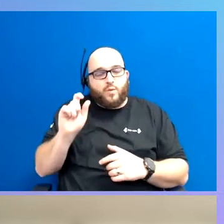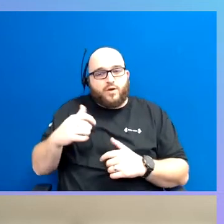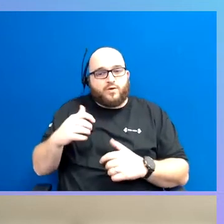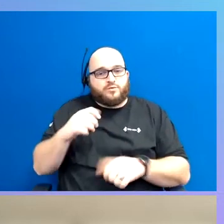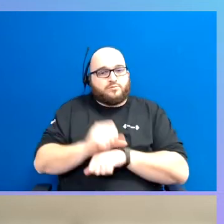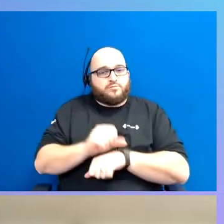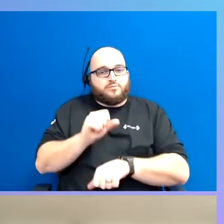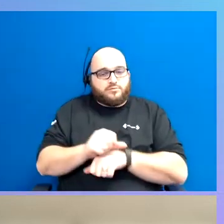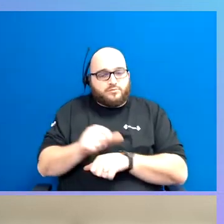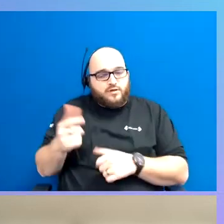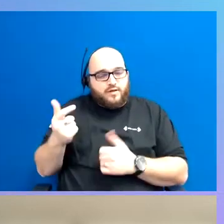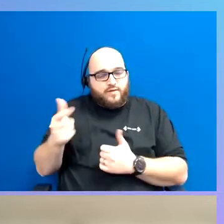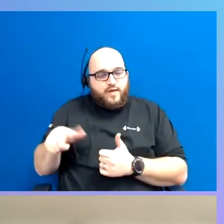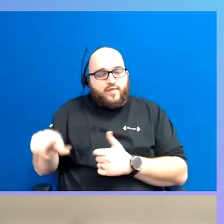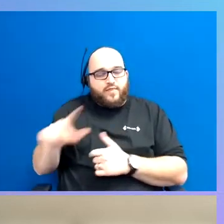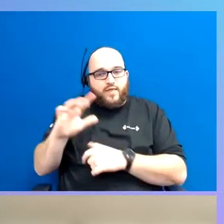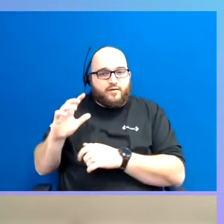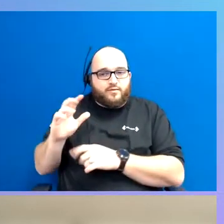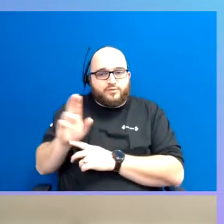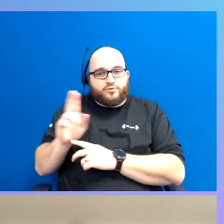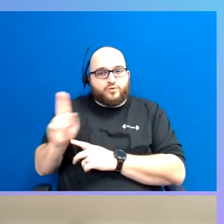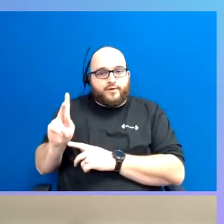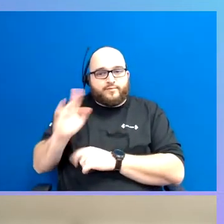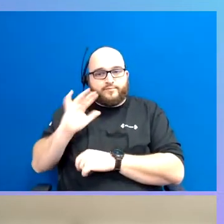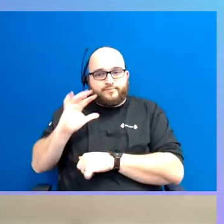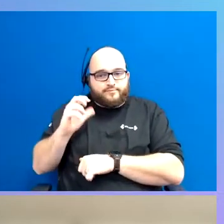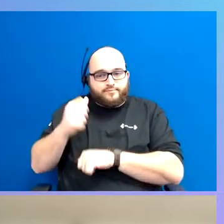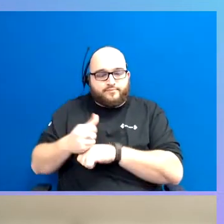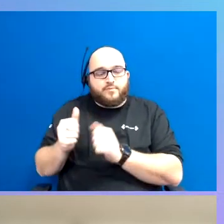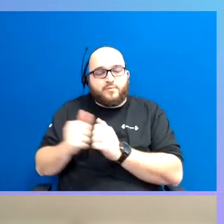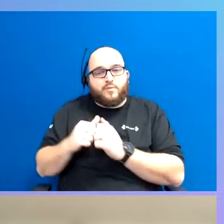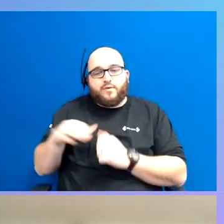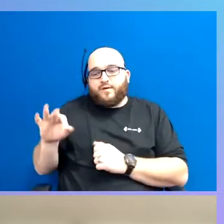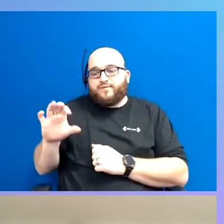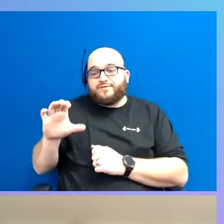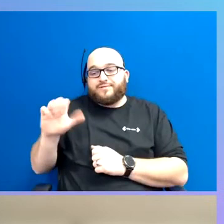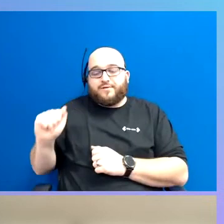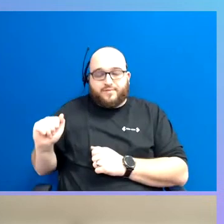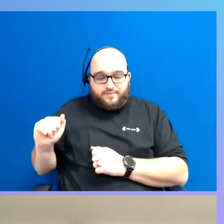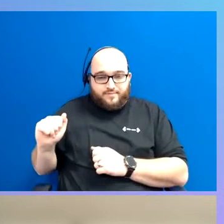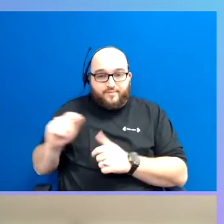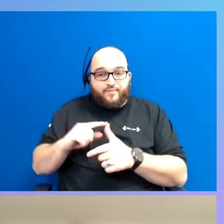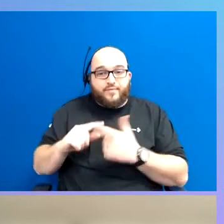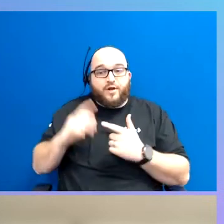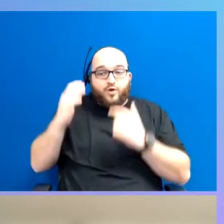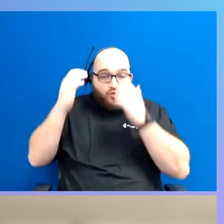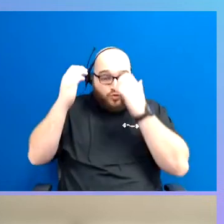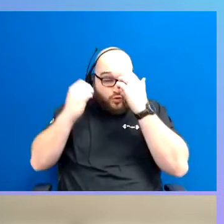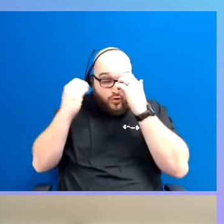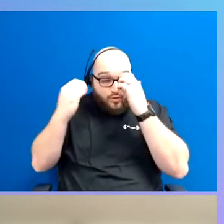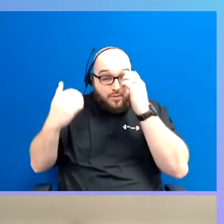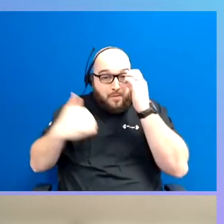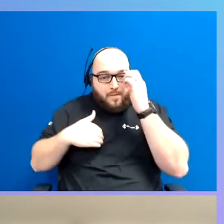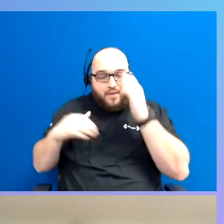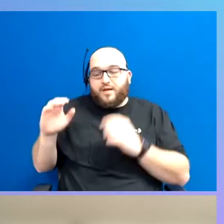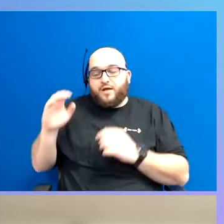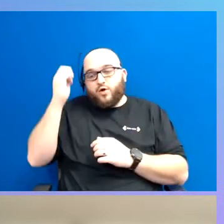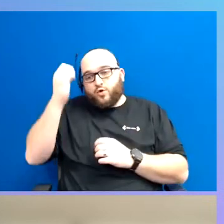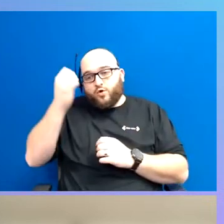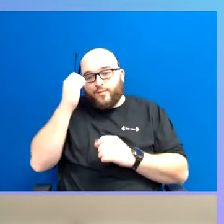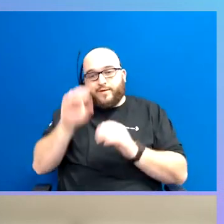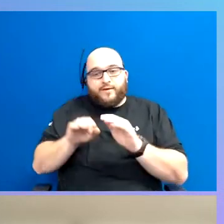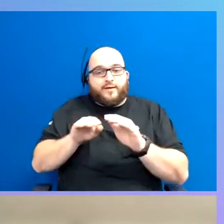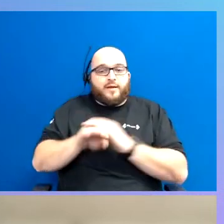regulation put in place by our governing body, the FCA. And then in Europe, we had the European Accessibility